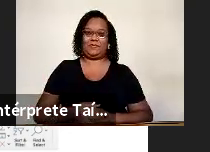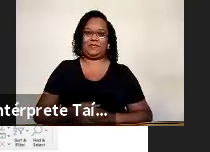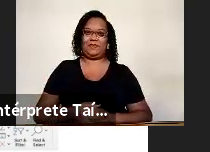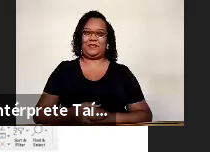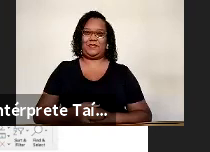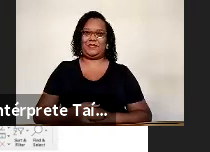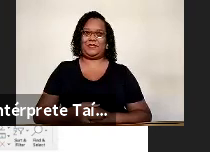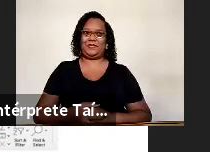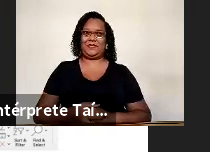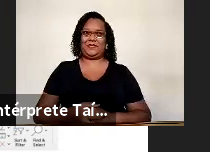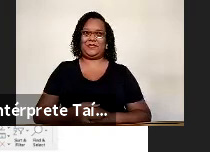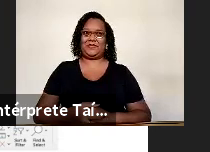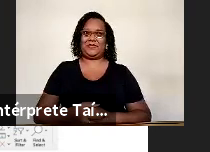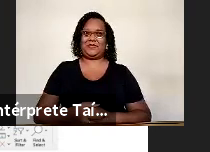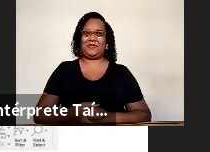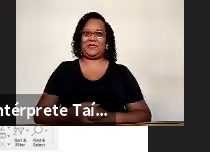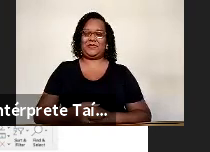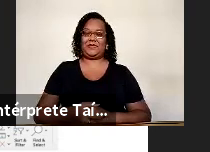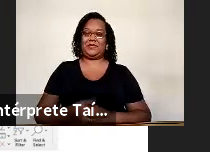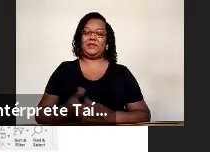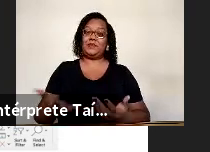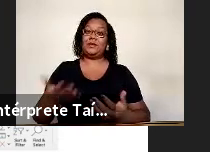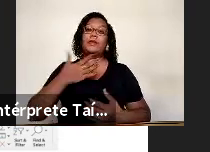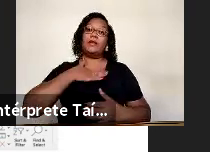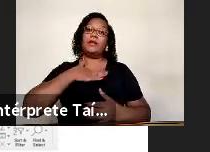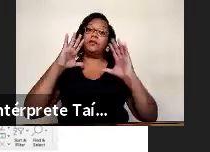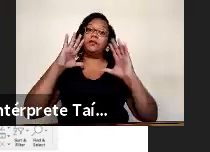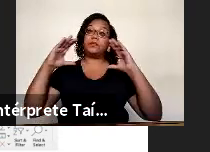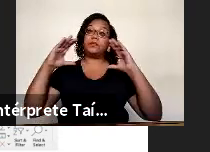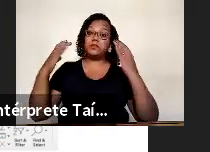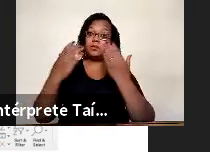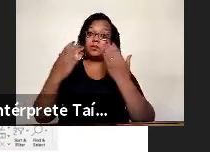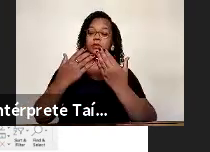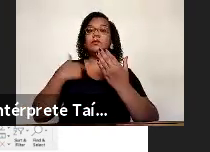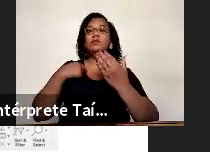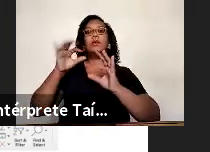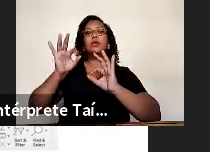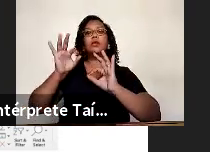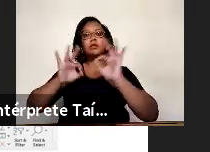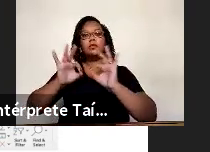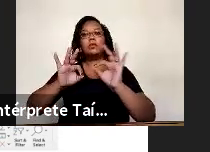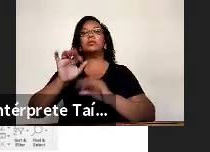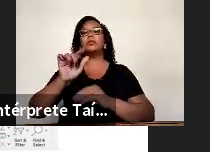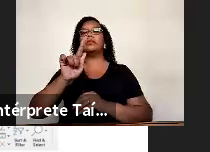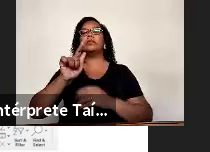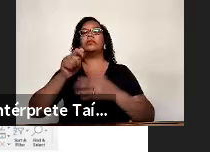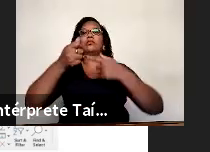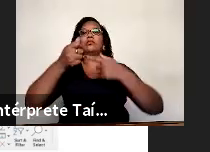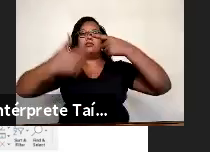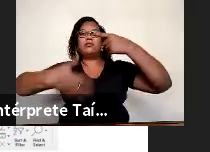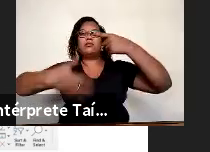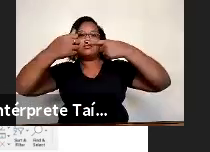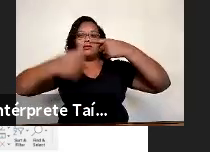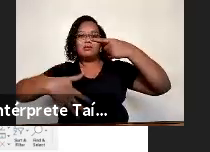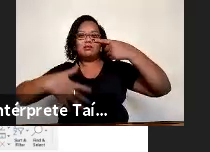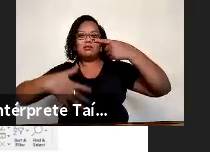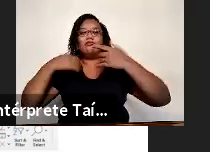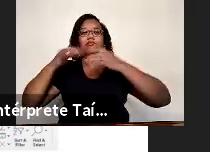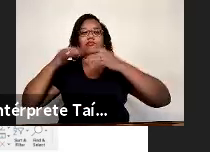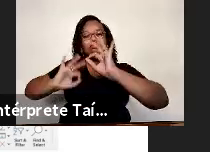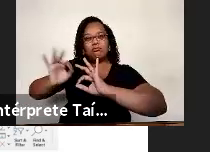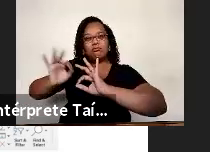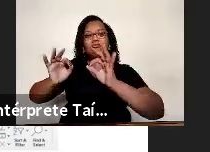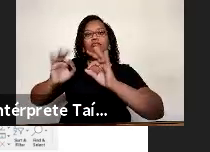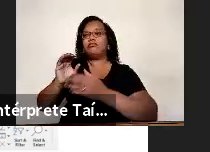I prepare my glossaries on a Word document. But for the Oscars, especially for the